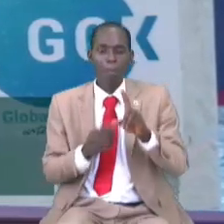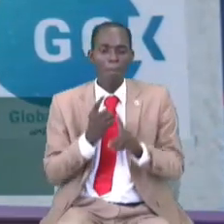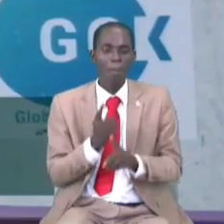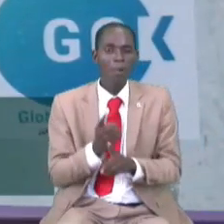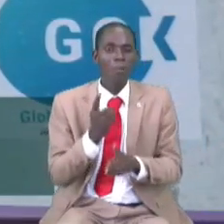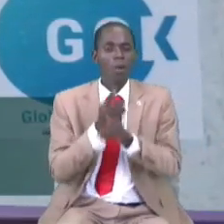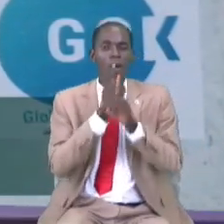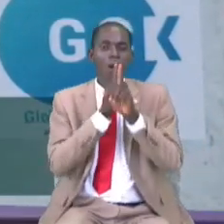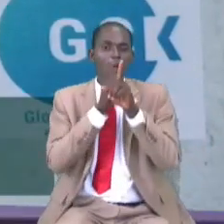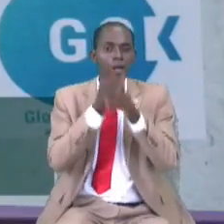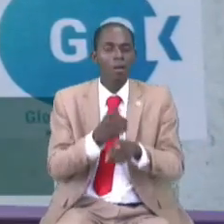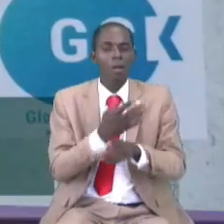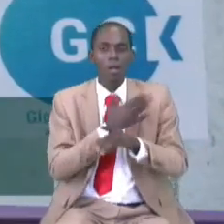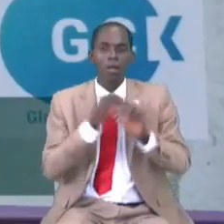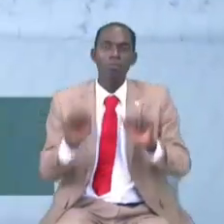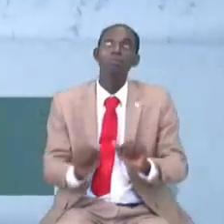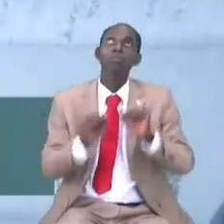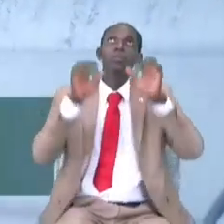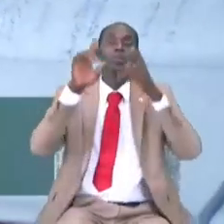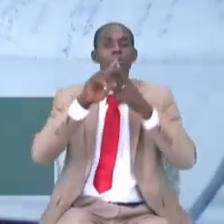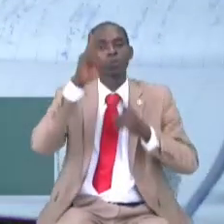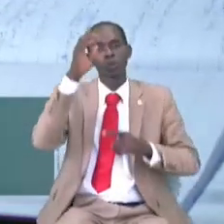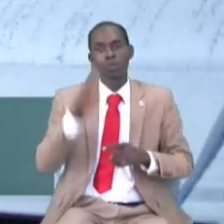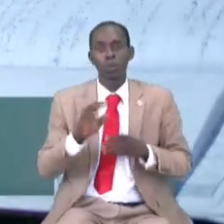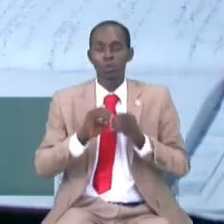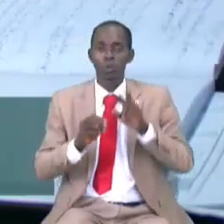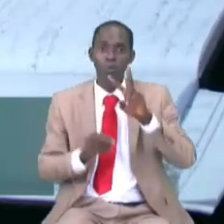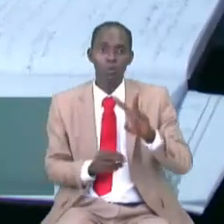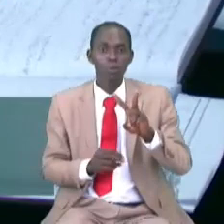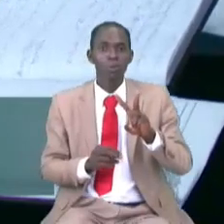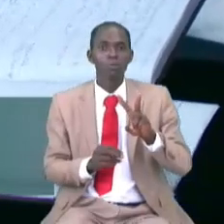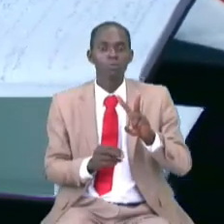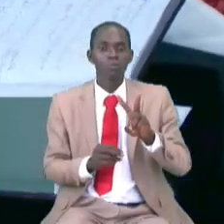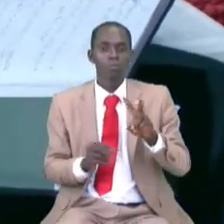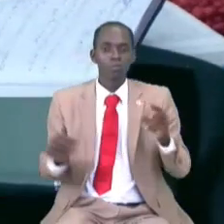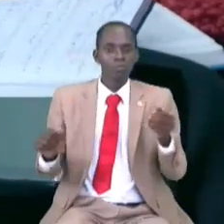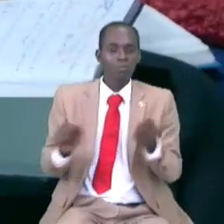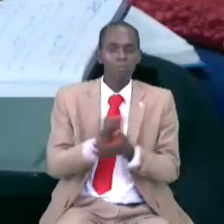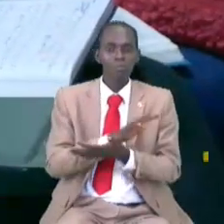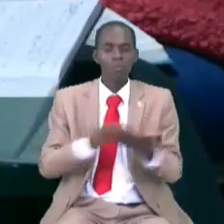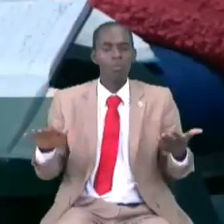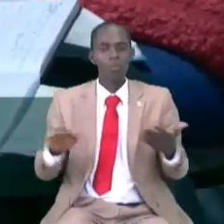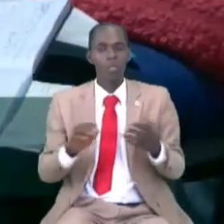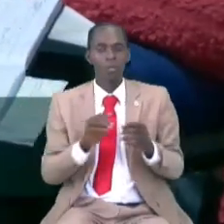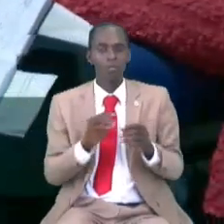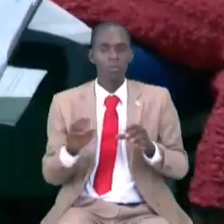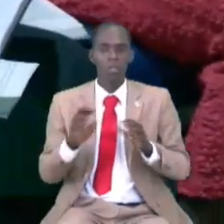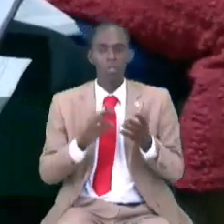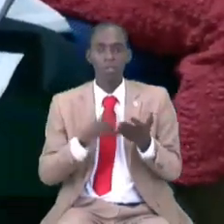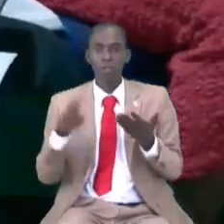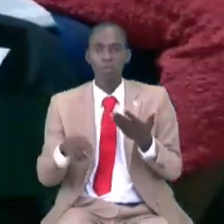two, perilous reaction of self-will against God. Number three,